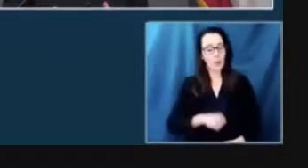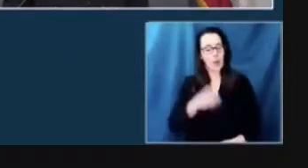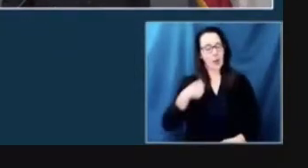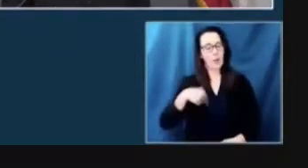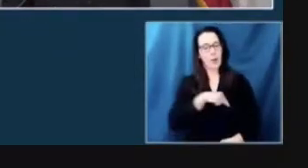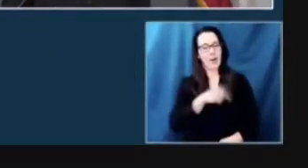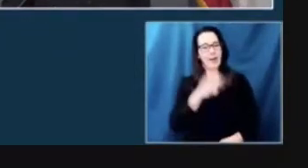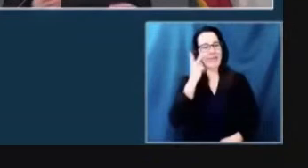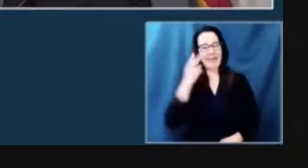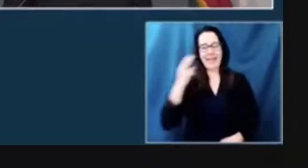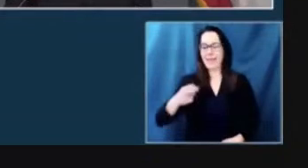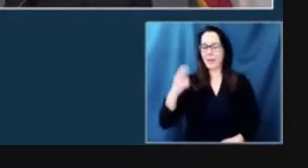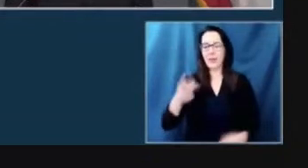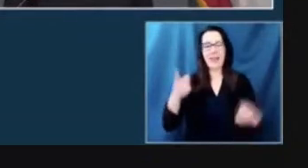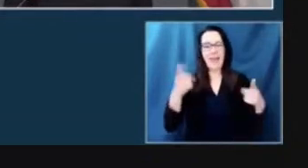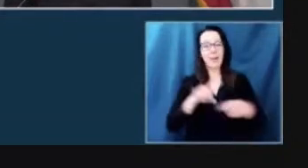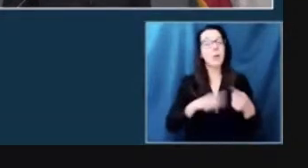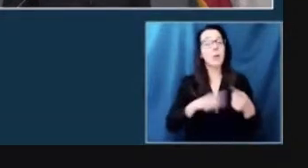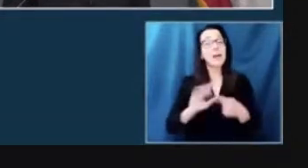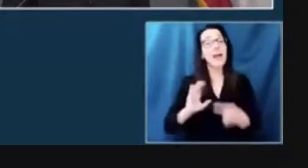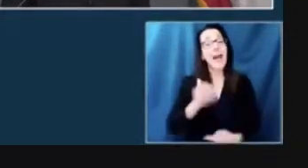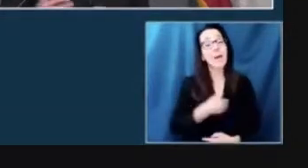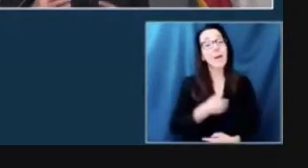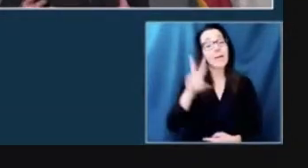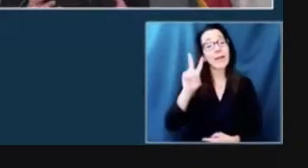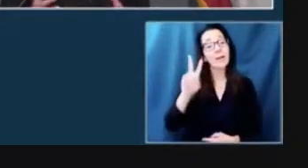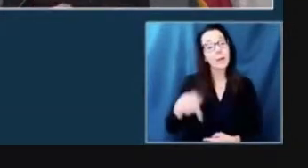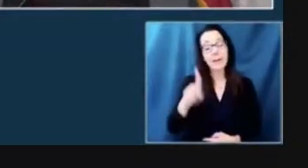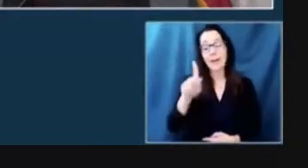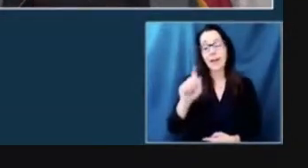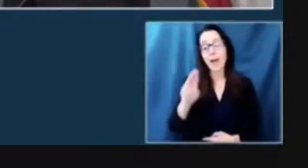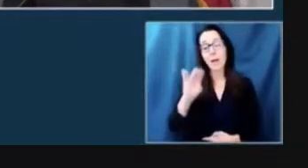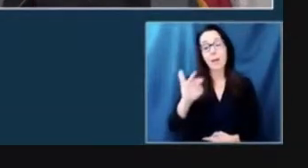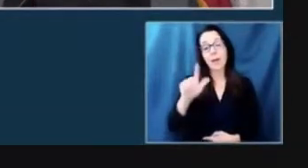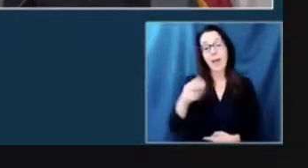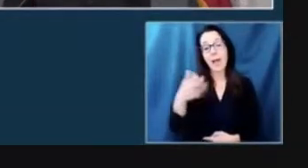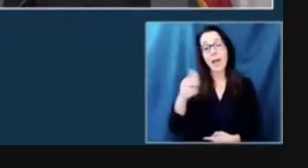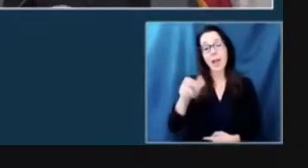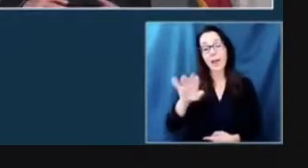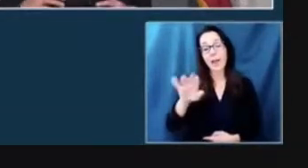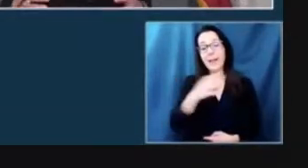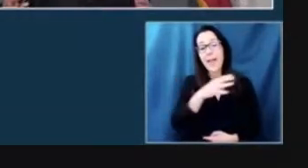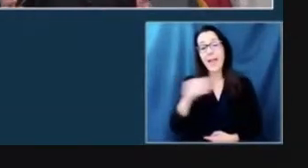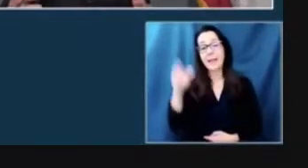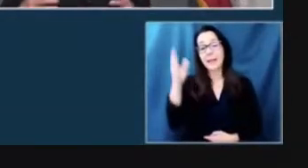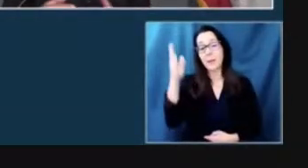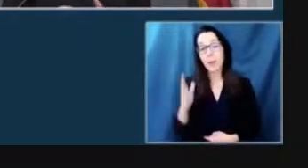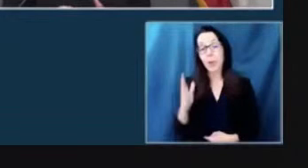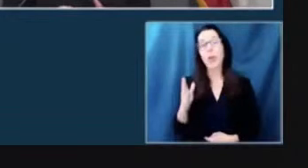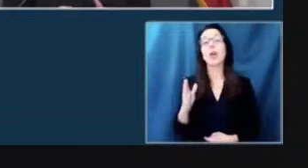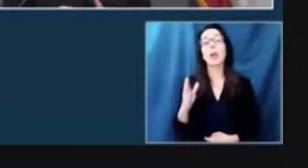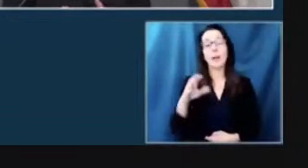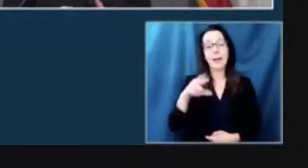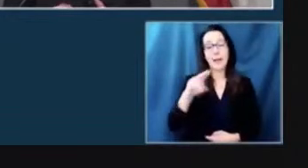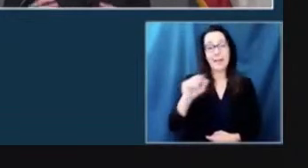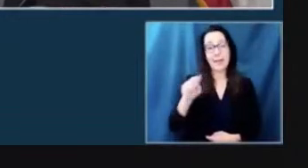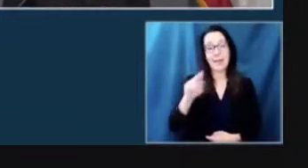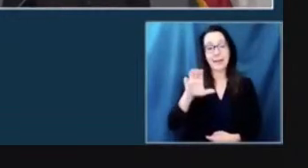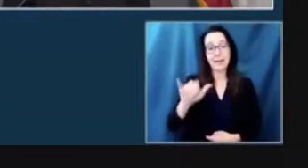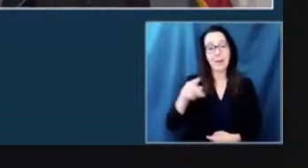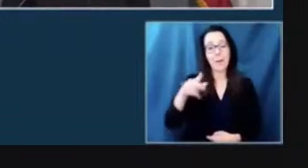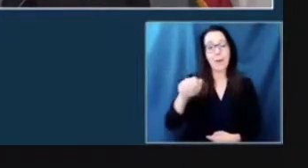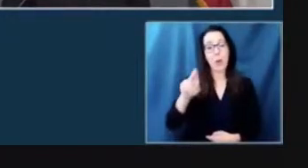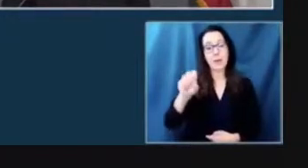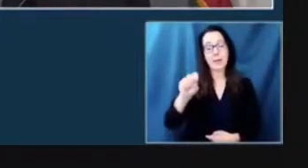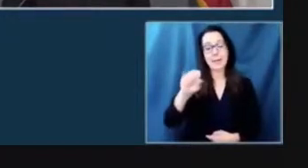past week when our Vice President Kamala Harris and our House Speaker Nancy Pelosi framed President Biden as he